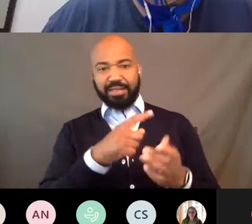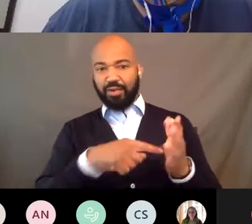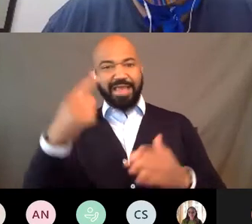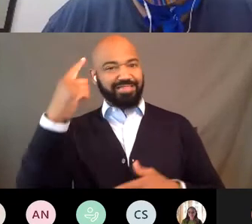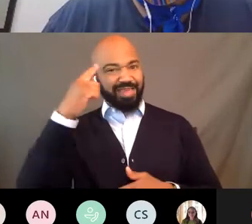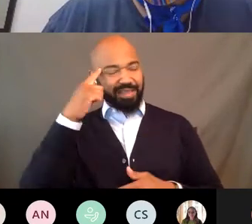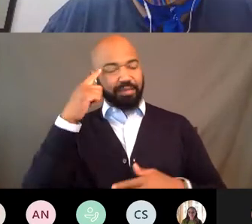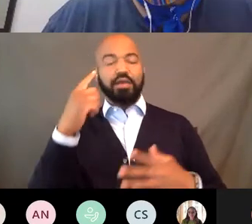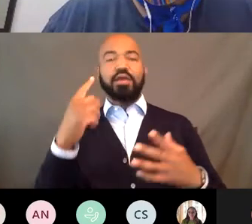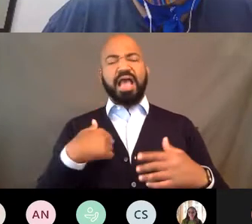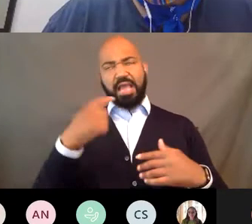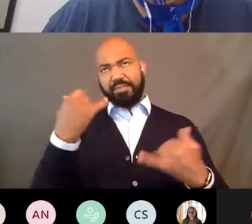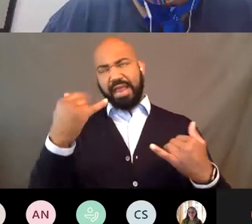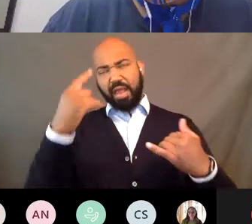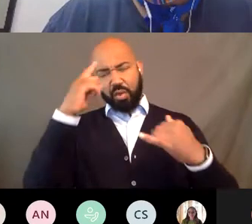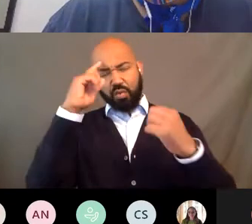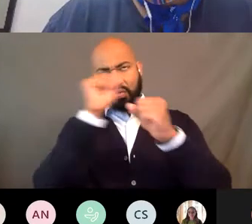I'm imagining